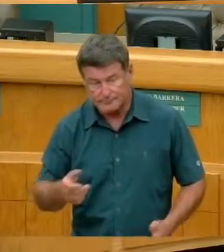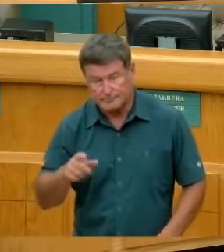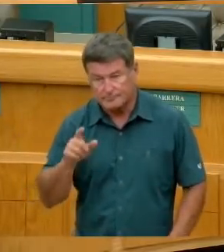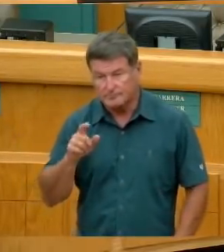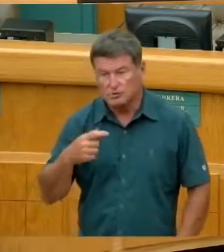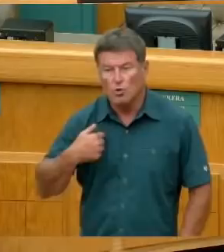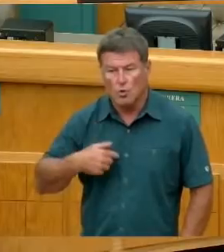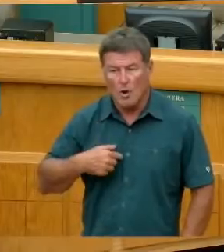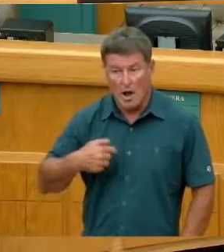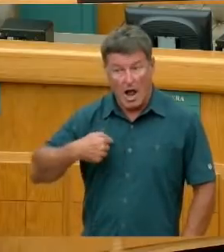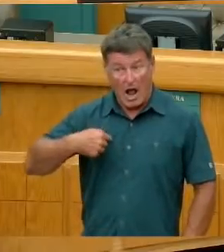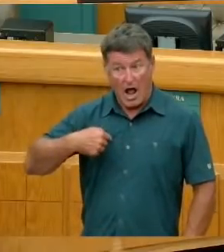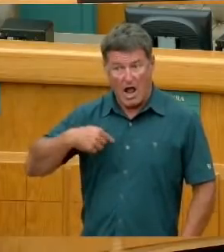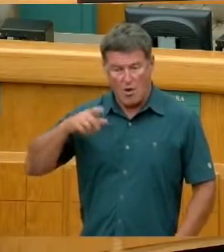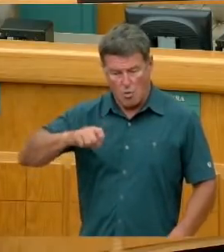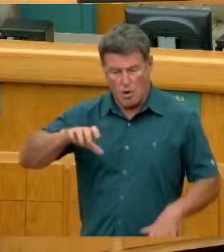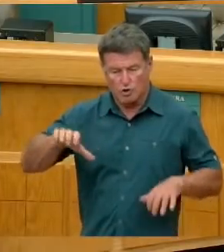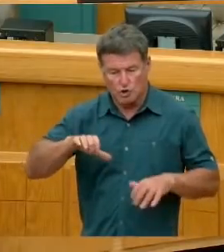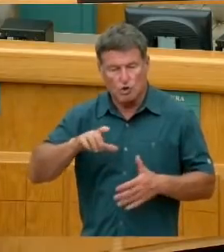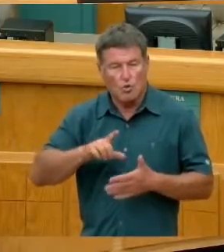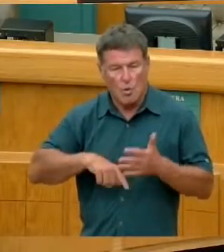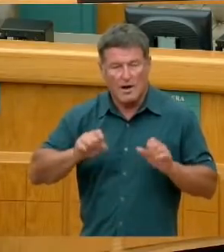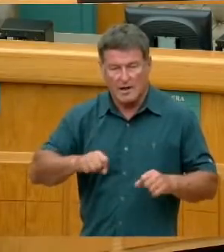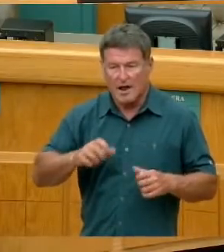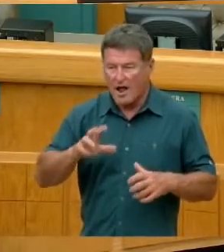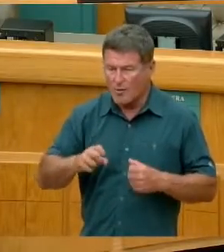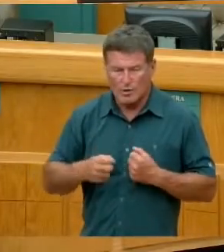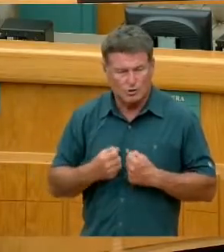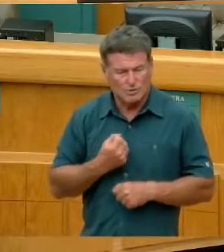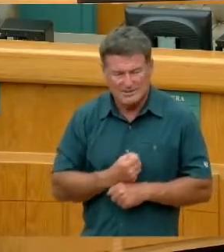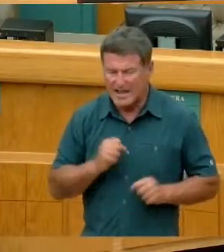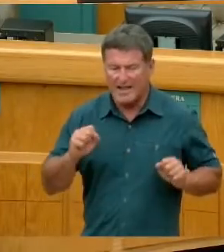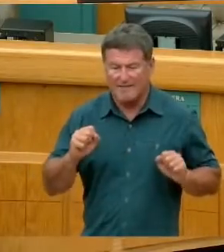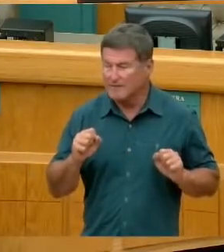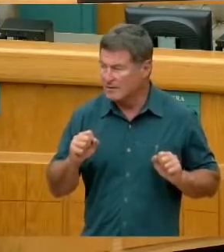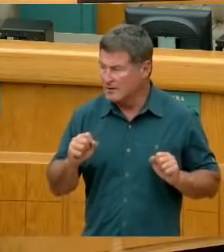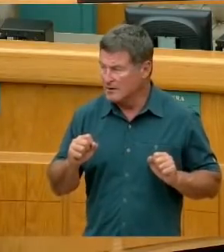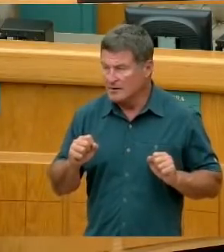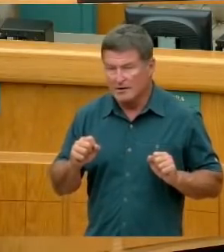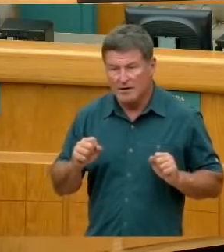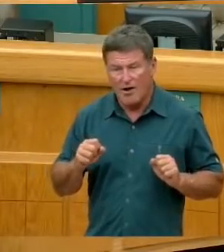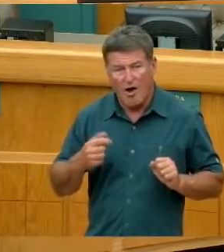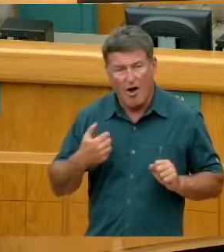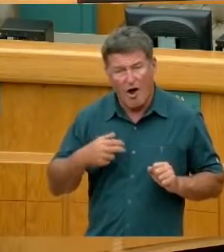I think that we need to do everything we can, because I want to save what's left of our